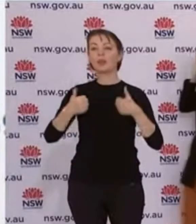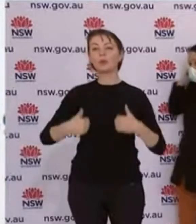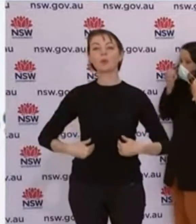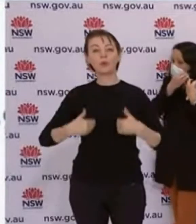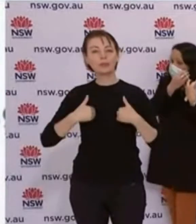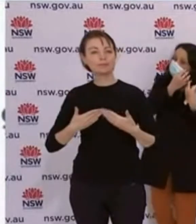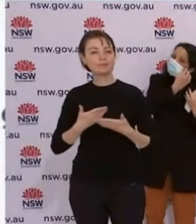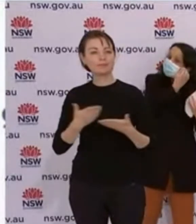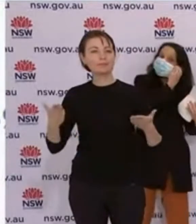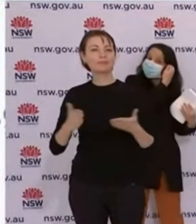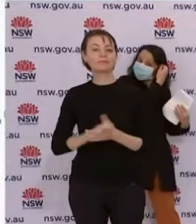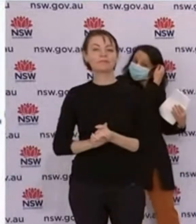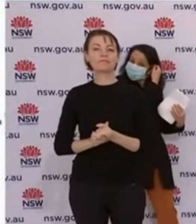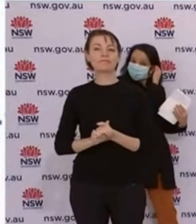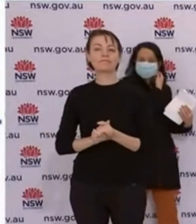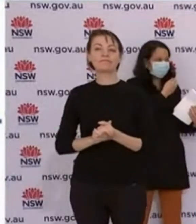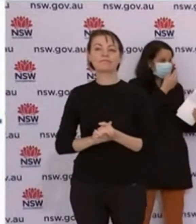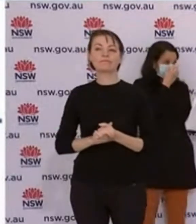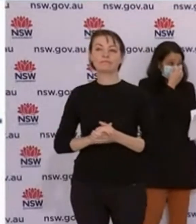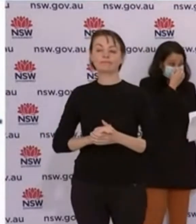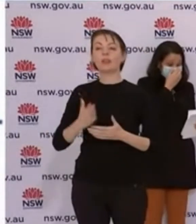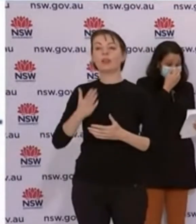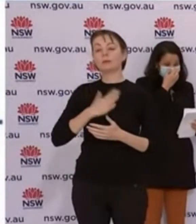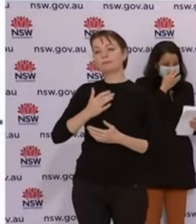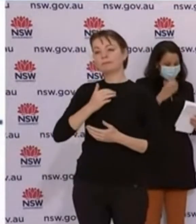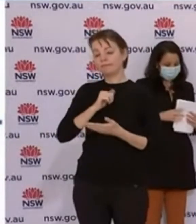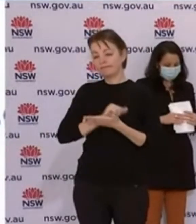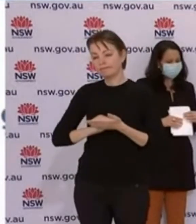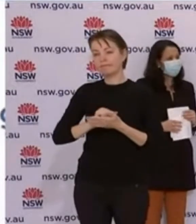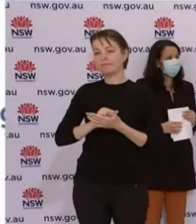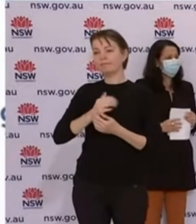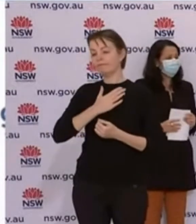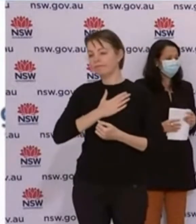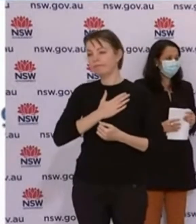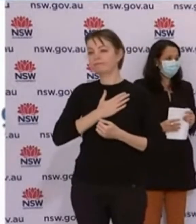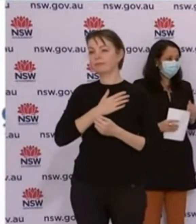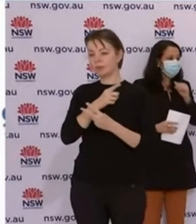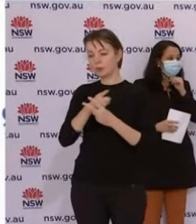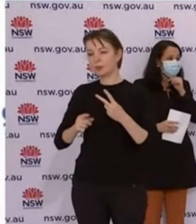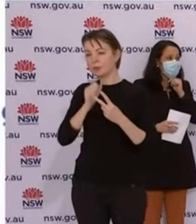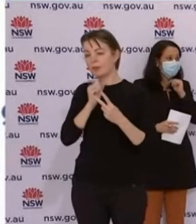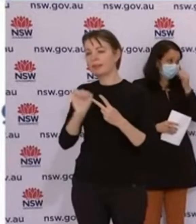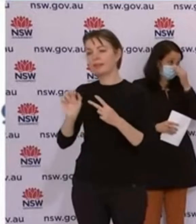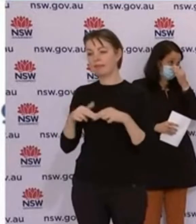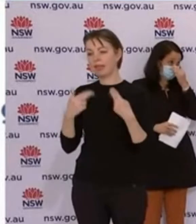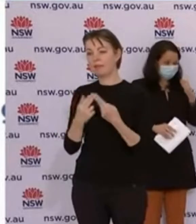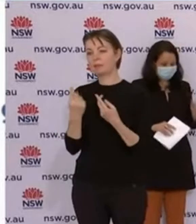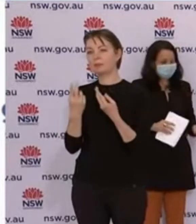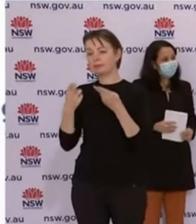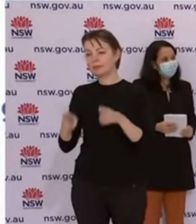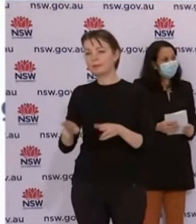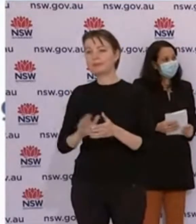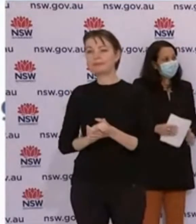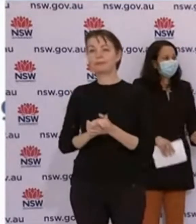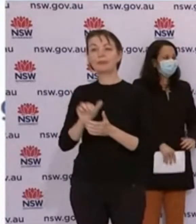Good morning. Can I start by offering my condolences to those families that lost loved ones? You remain in our thoughts and prayers. Overnight, in